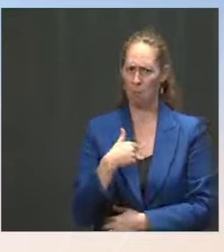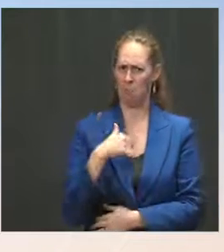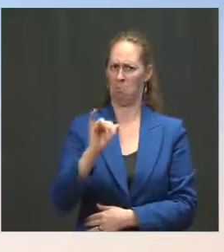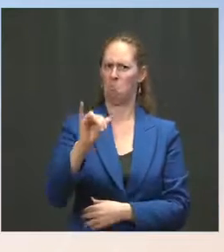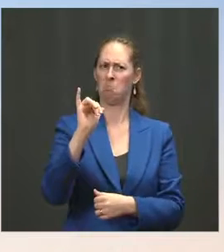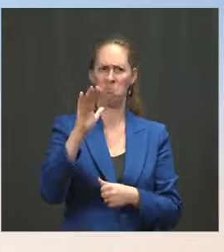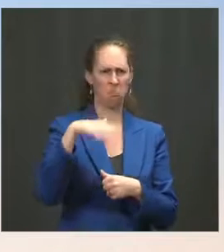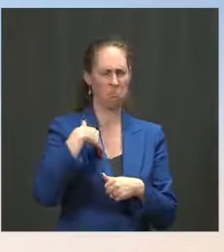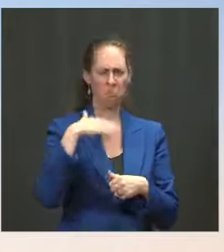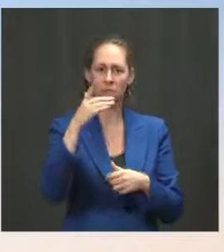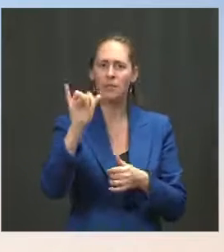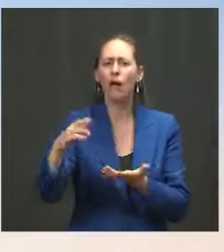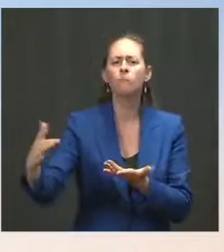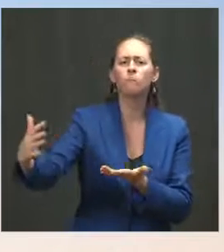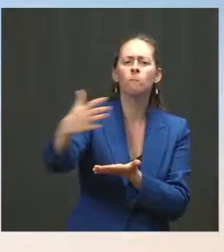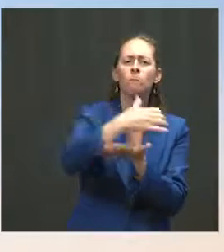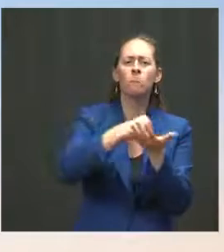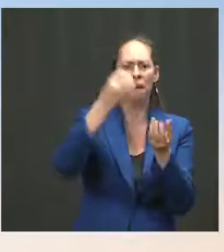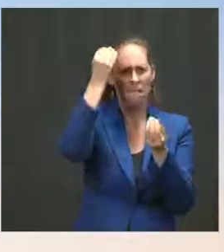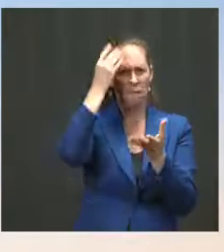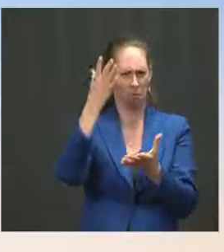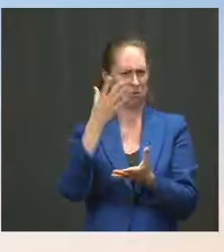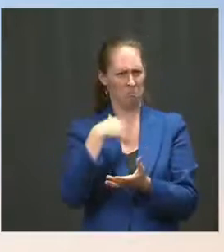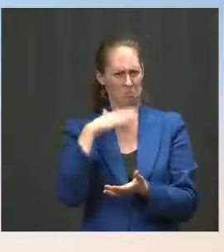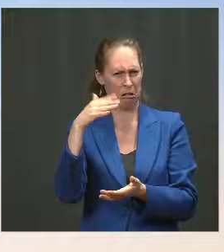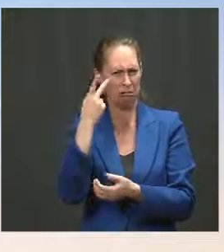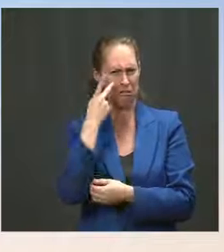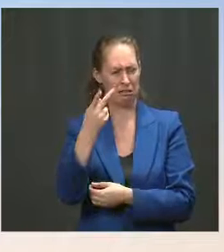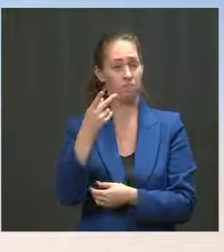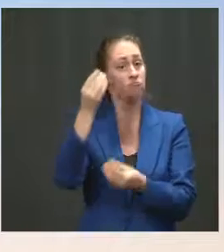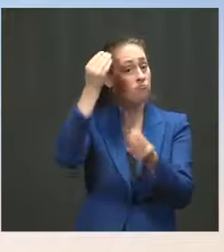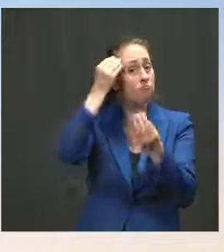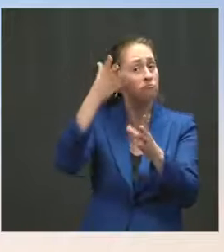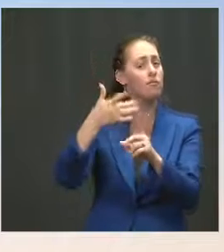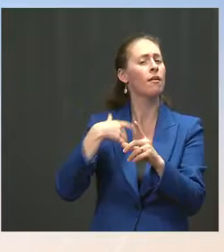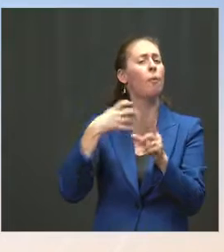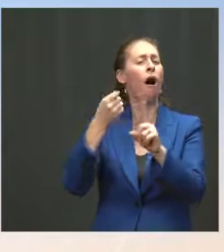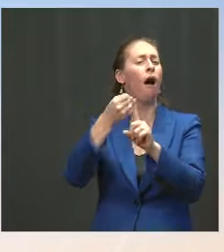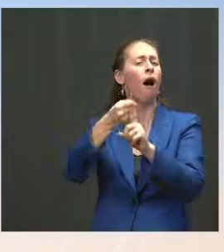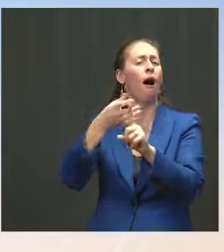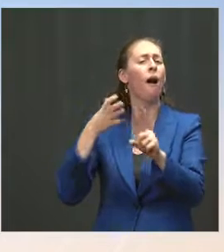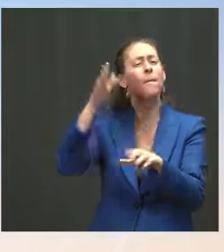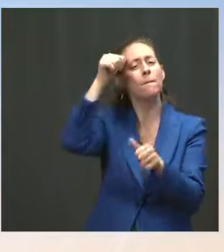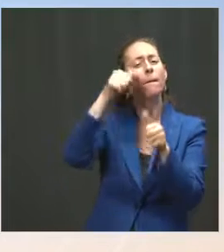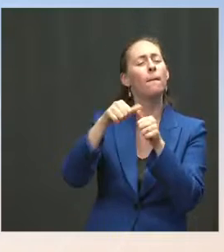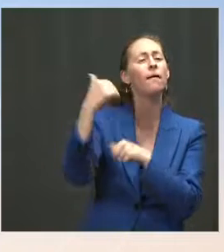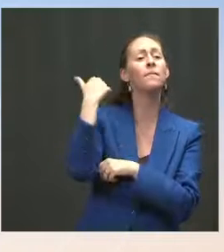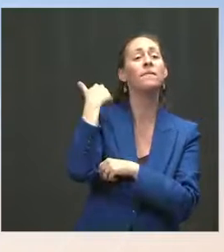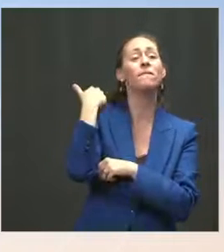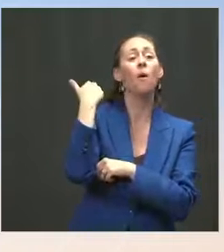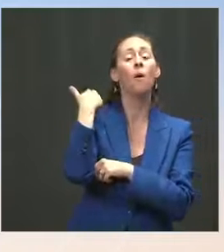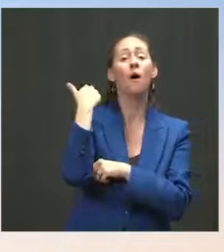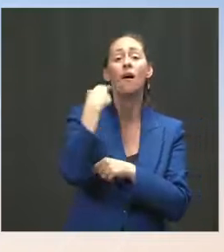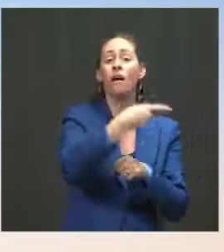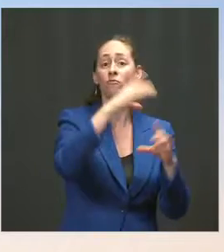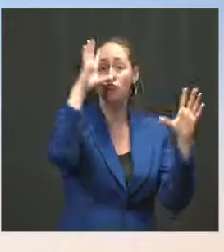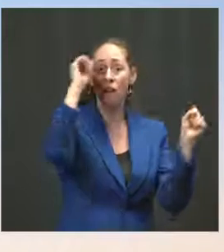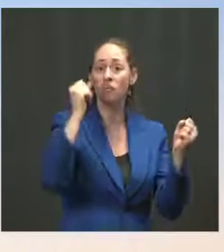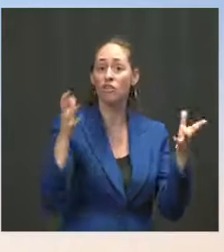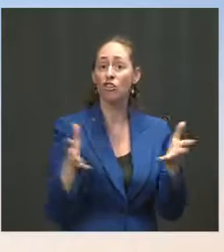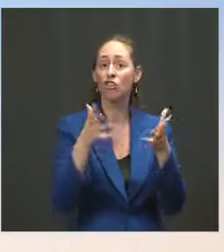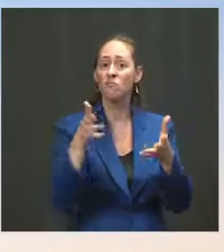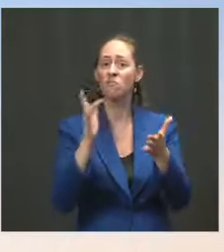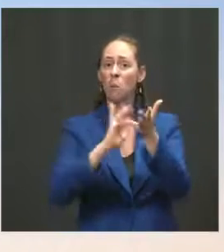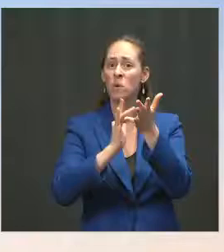time, just for context, the former president was also suggesting people inject versions of poison into their veins to cure COVID. So I think